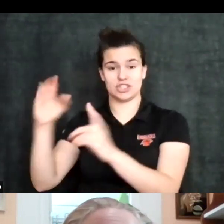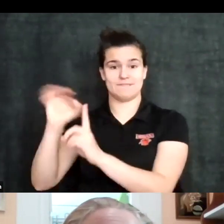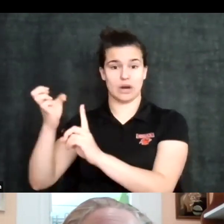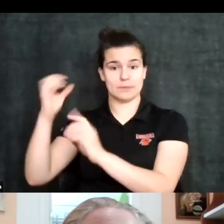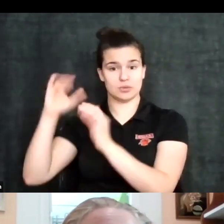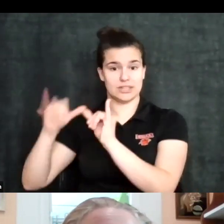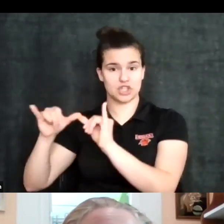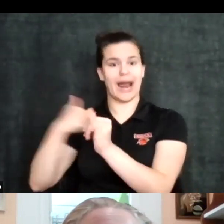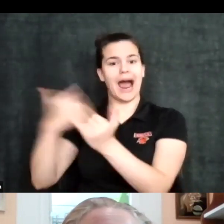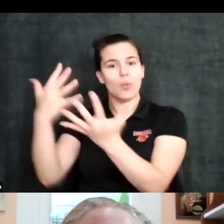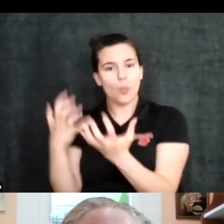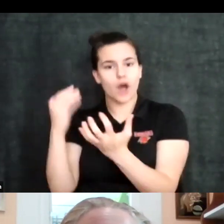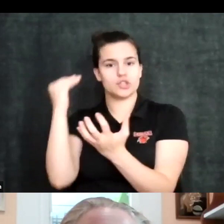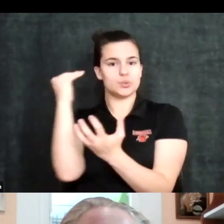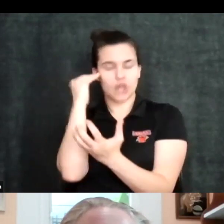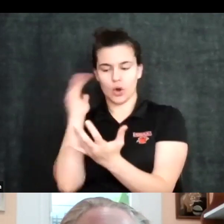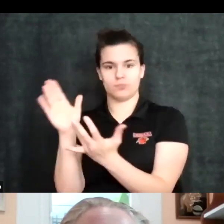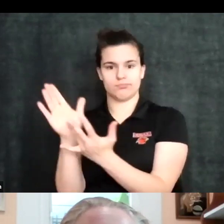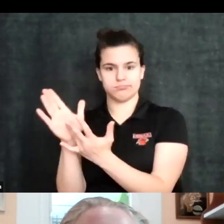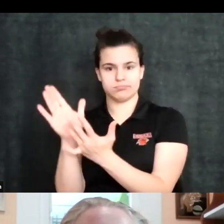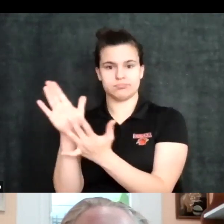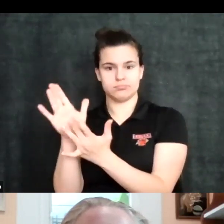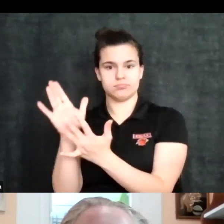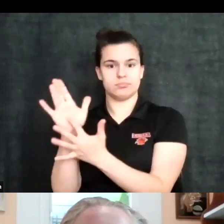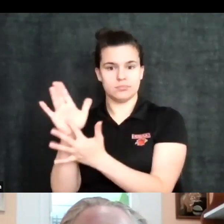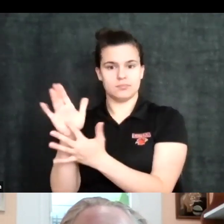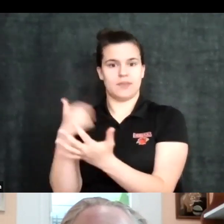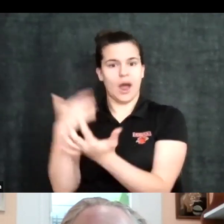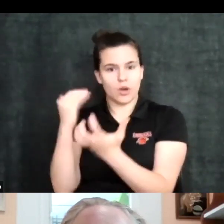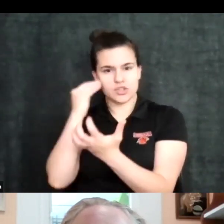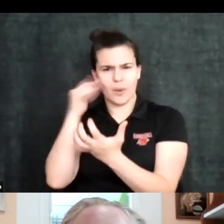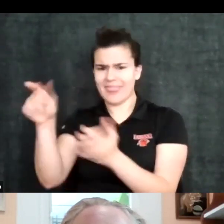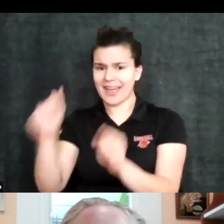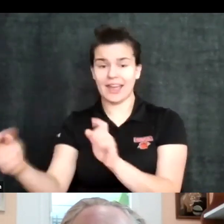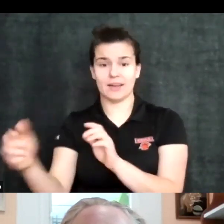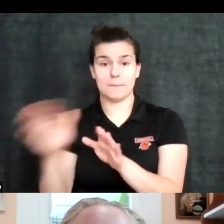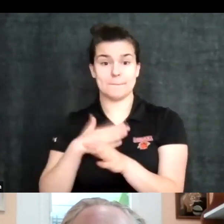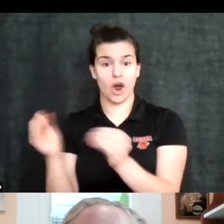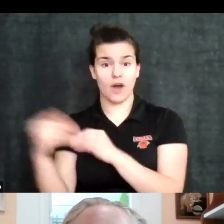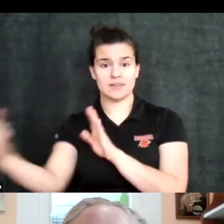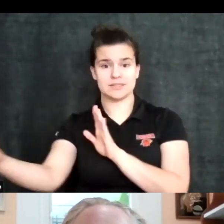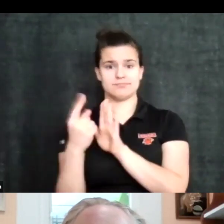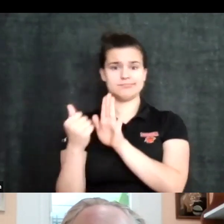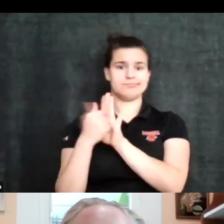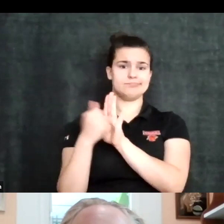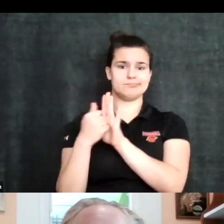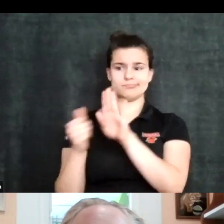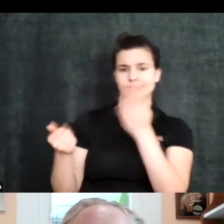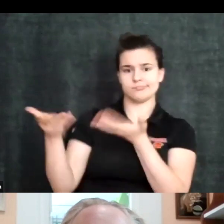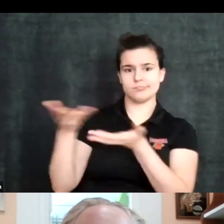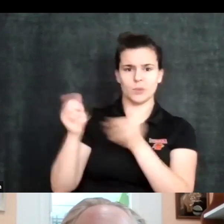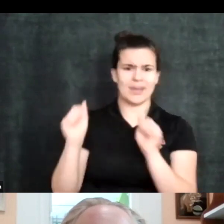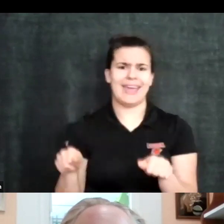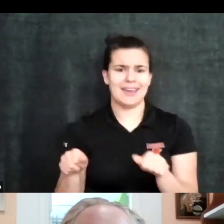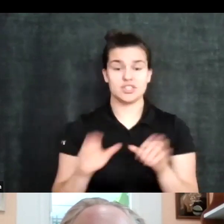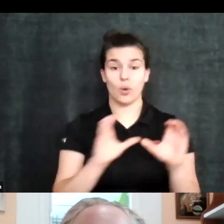juniors, and they all know they can knock on my door. So it's not just the classroom setting. We also provide a